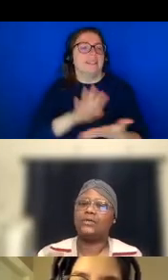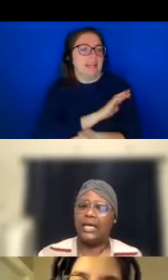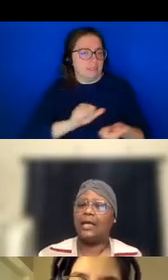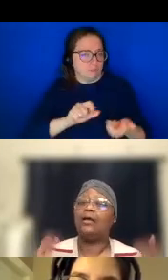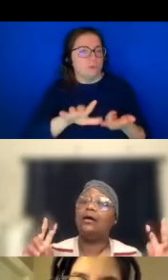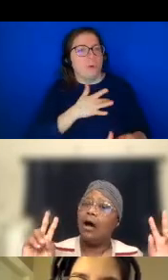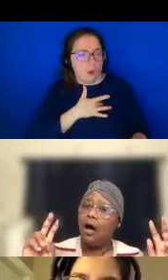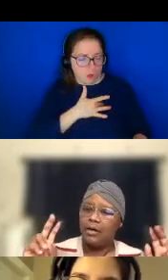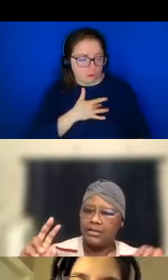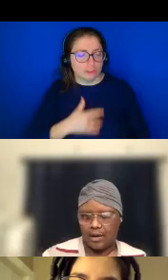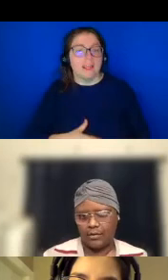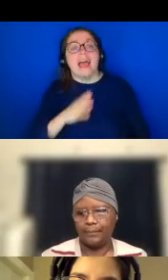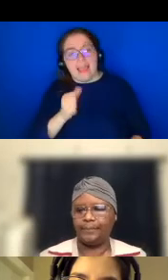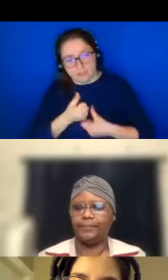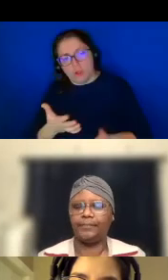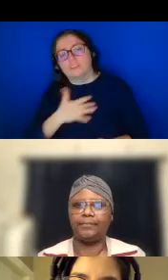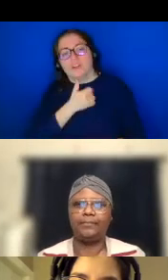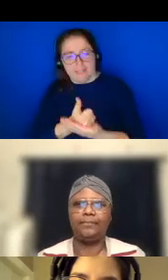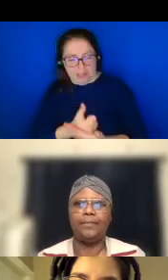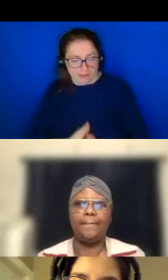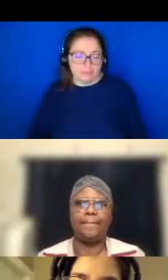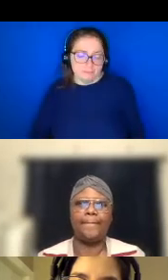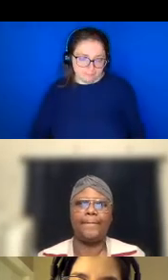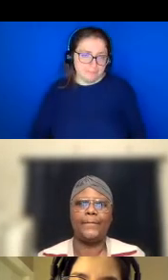result in a heart attack.